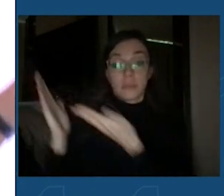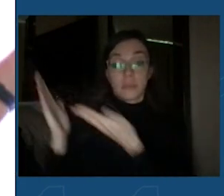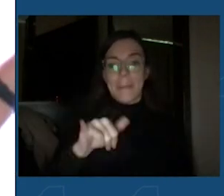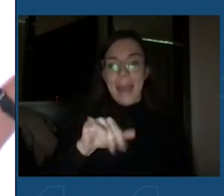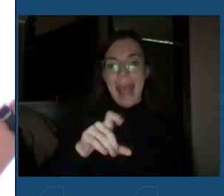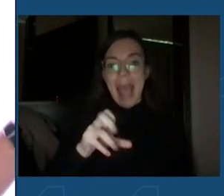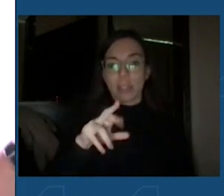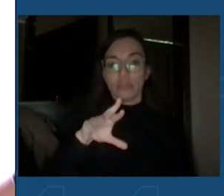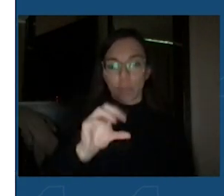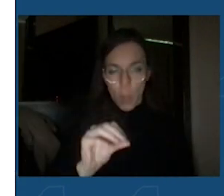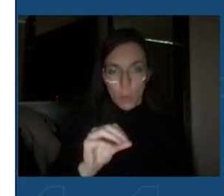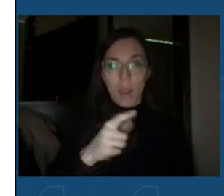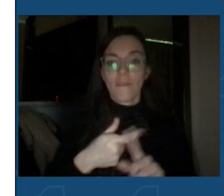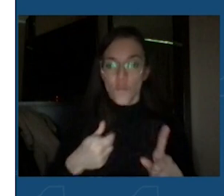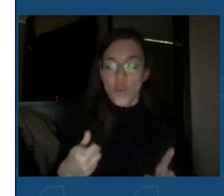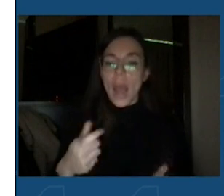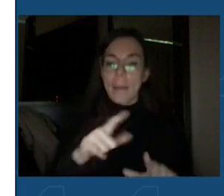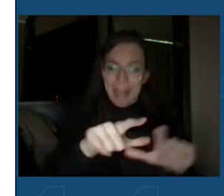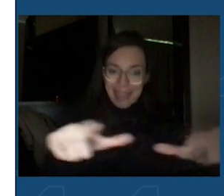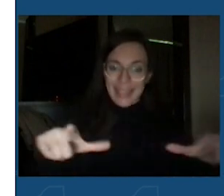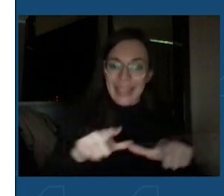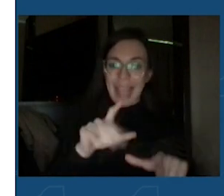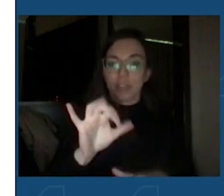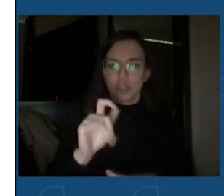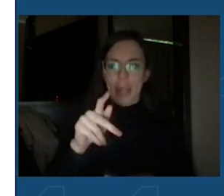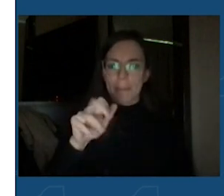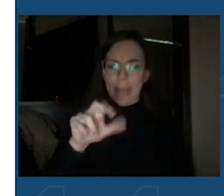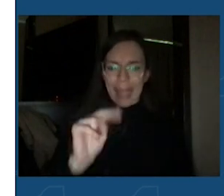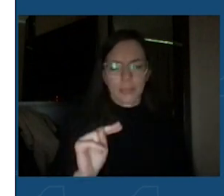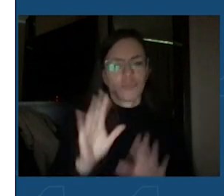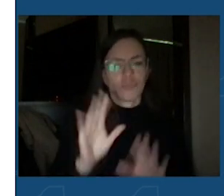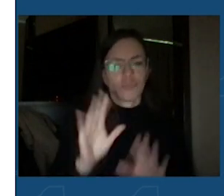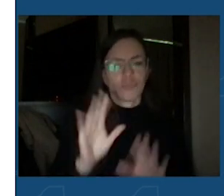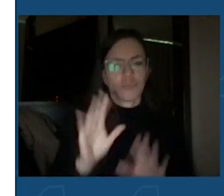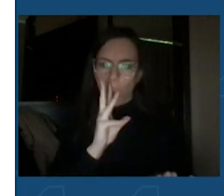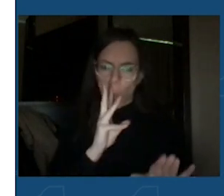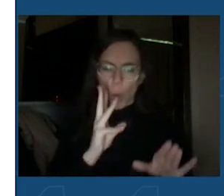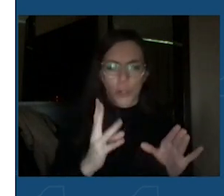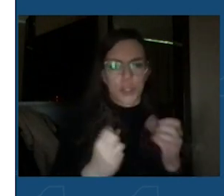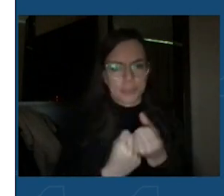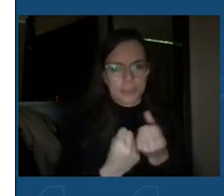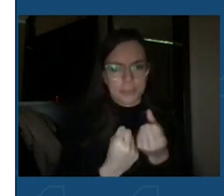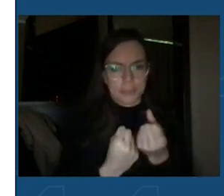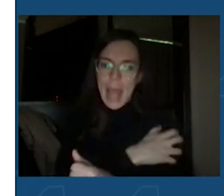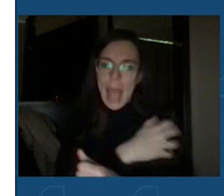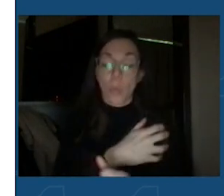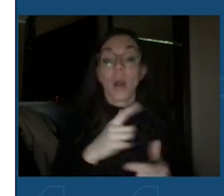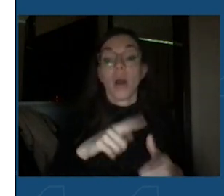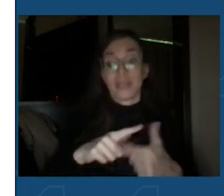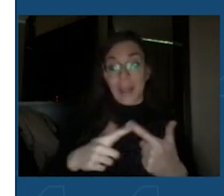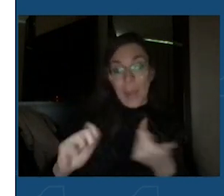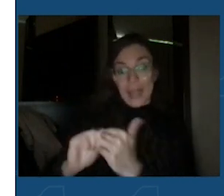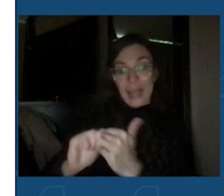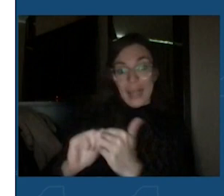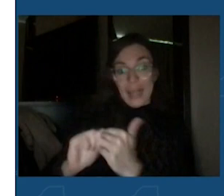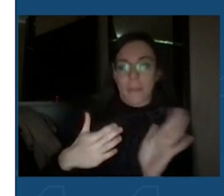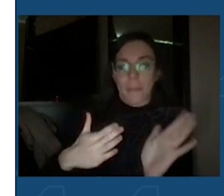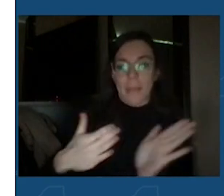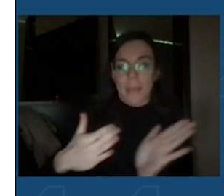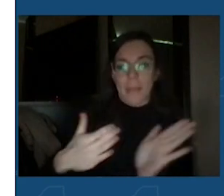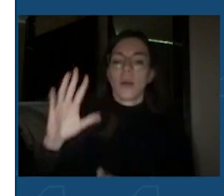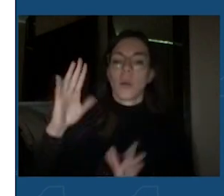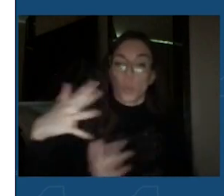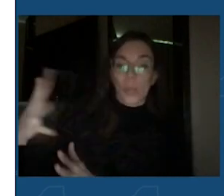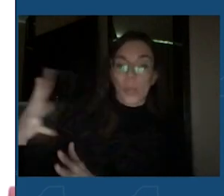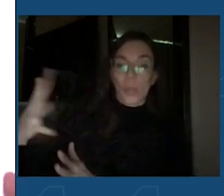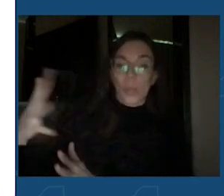A lot of people support this. Now, that sounds great. That's hydropower. Wonderful. But there was a competing plan to bring in wind and solar from Delaware County.